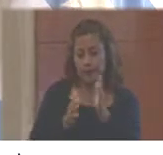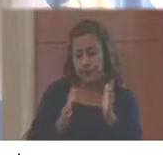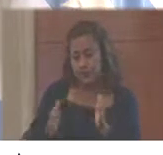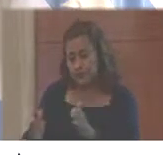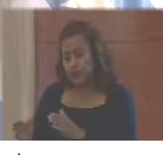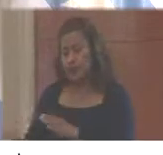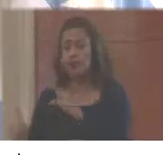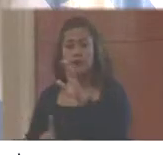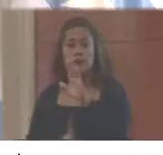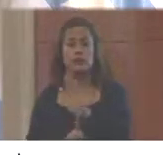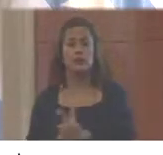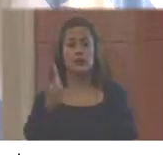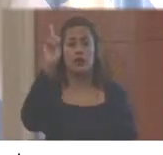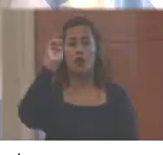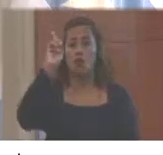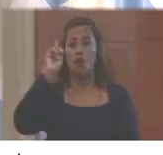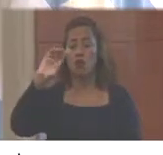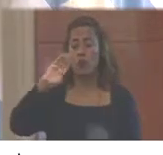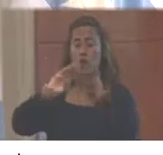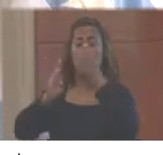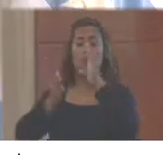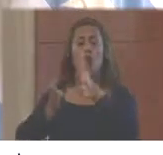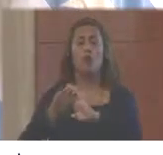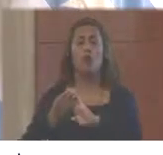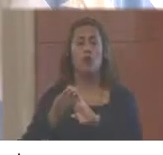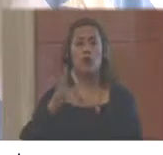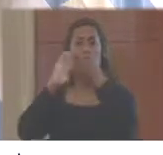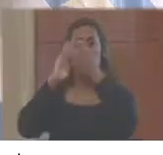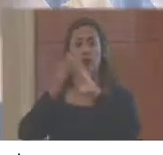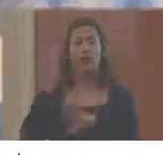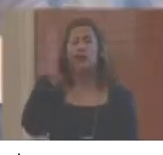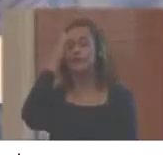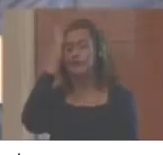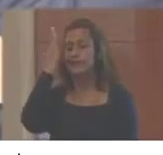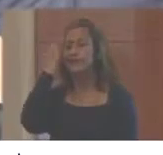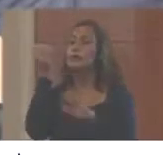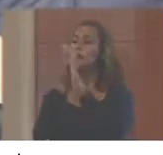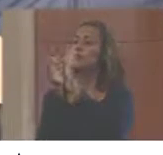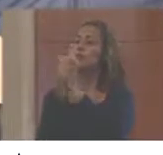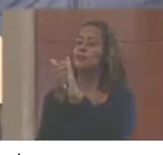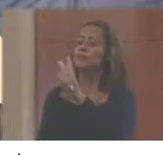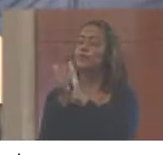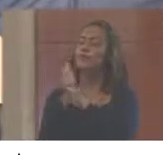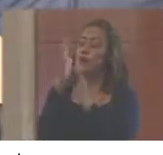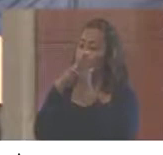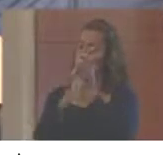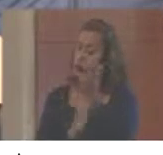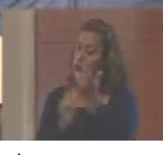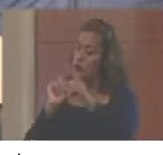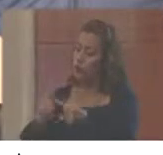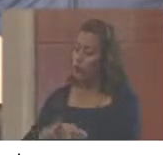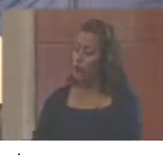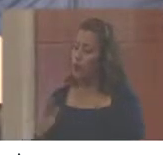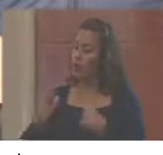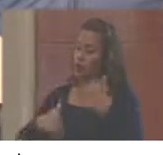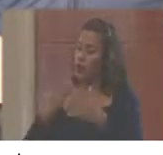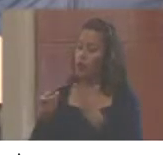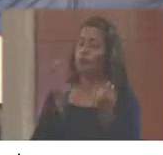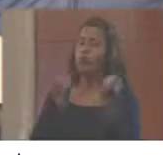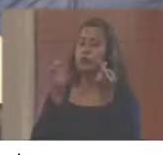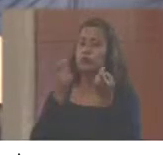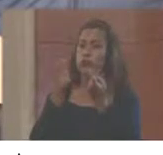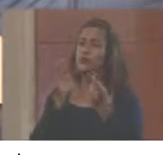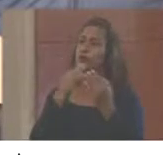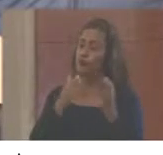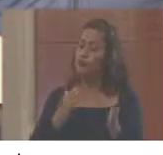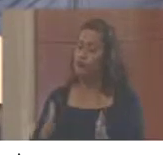mitigation projects, mapped hazard-prone areas, and developed community disaster management and mitigation plans. We are